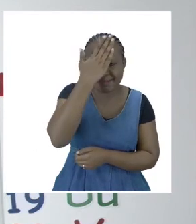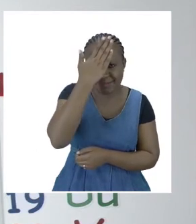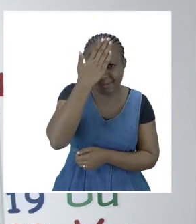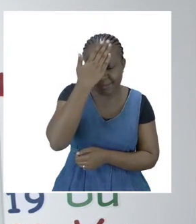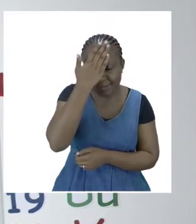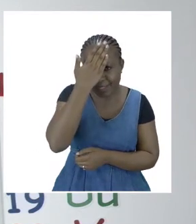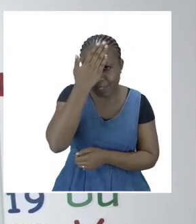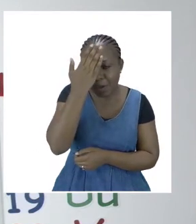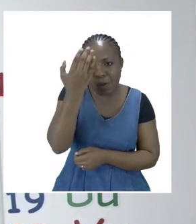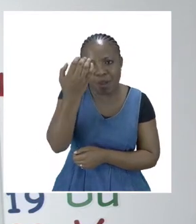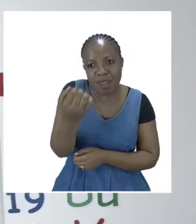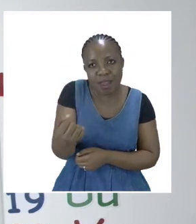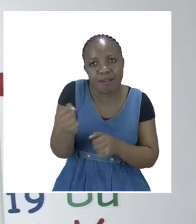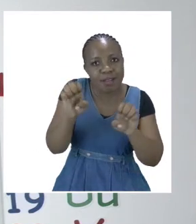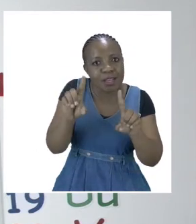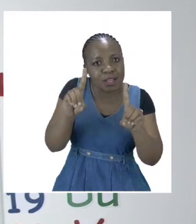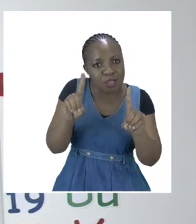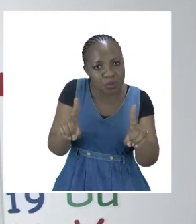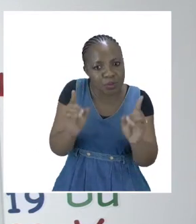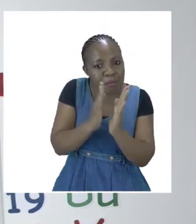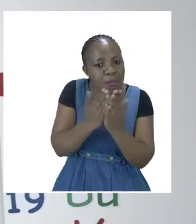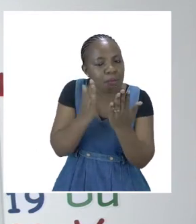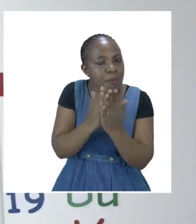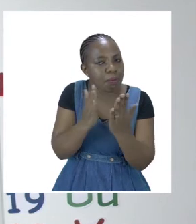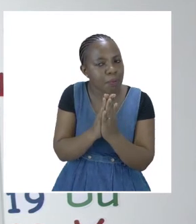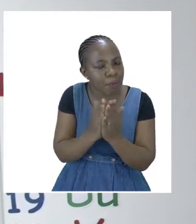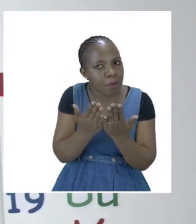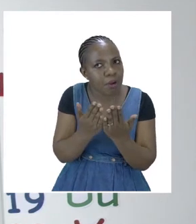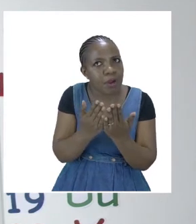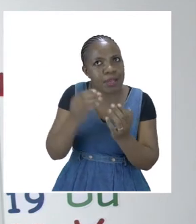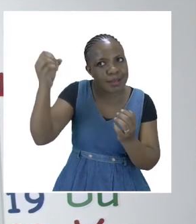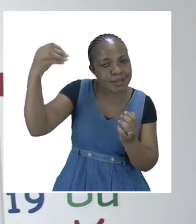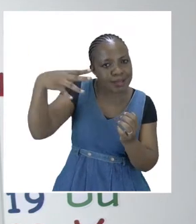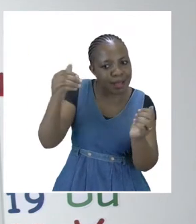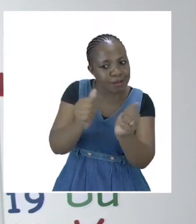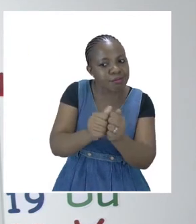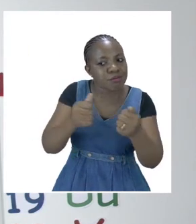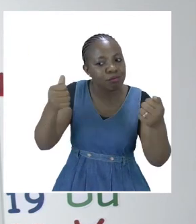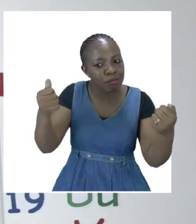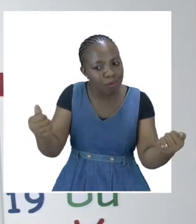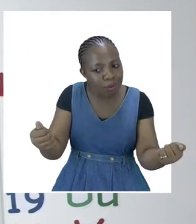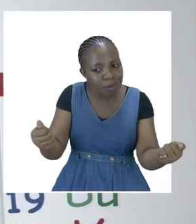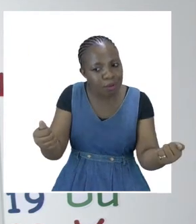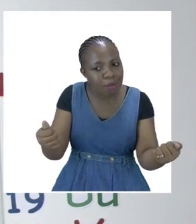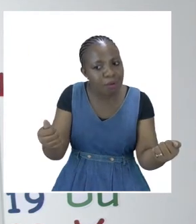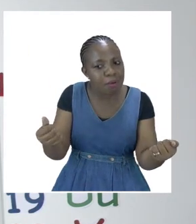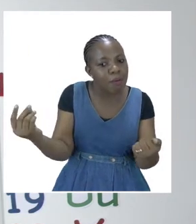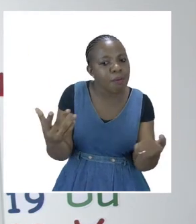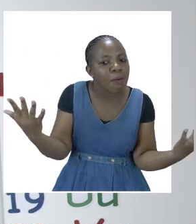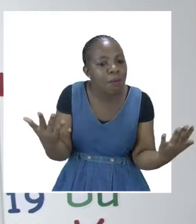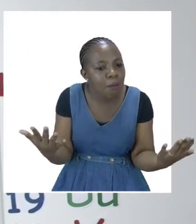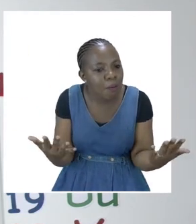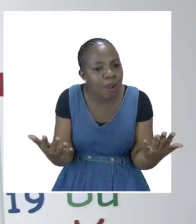booklet in our daily newspaper, street sales, or at your school every Monday